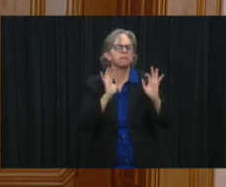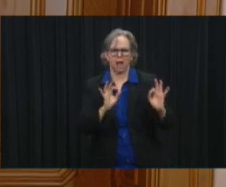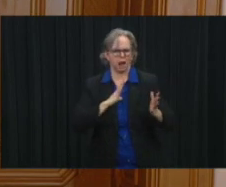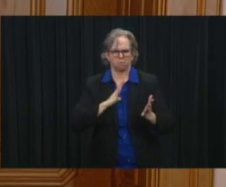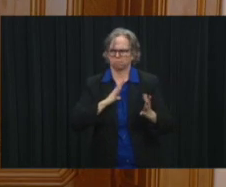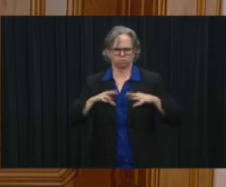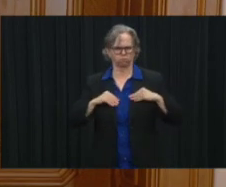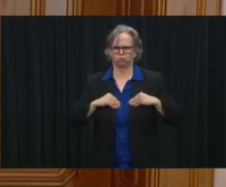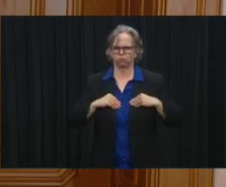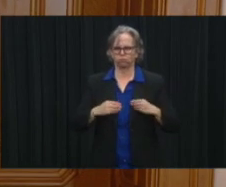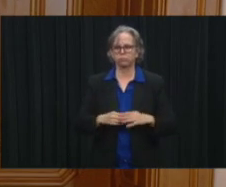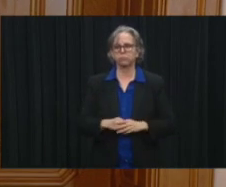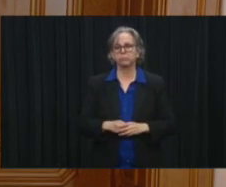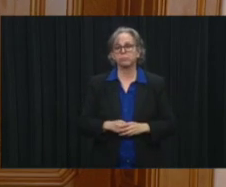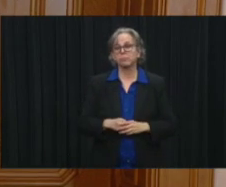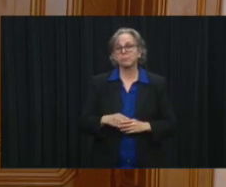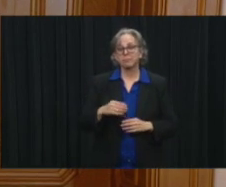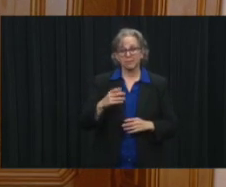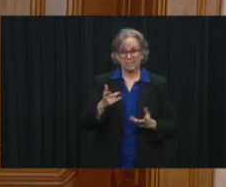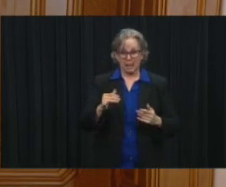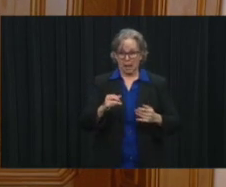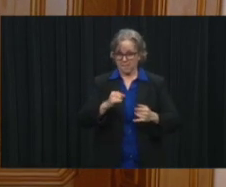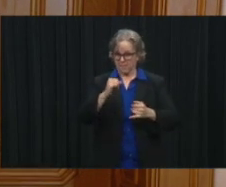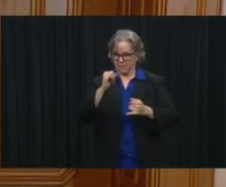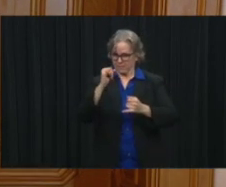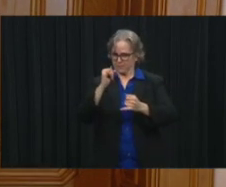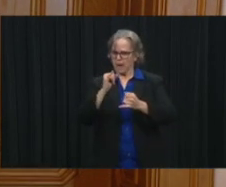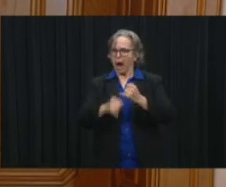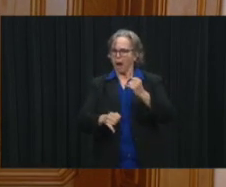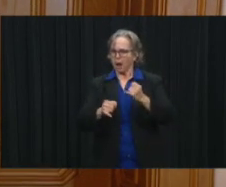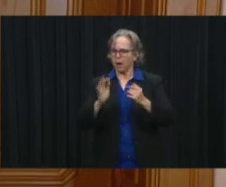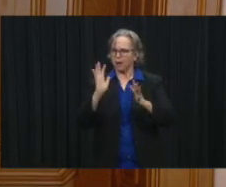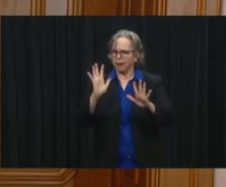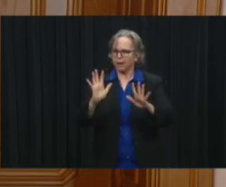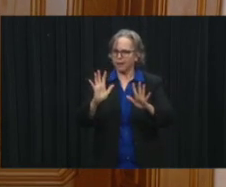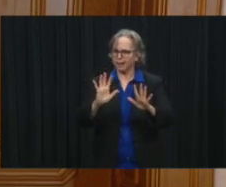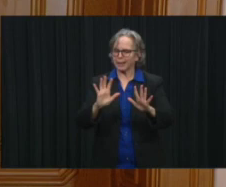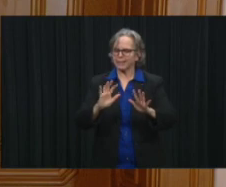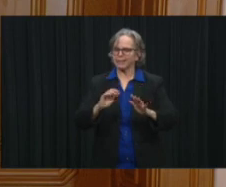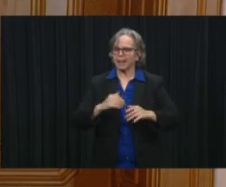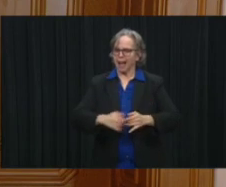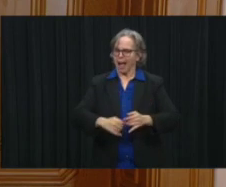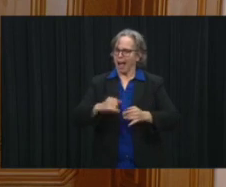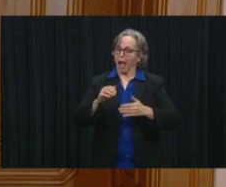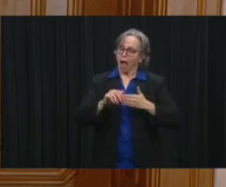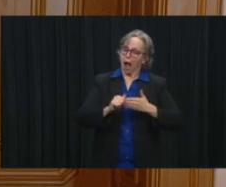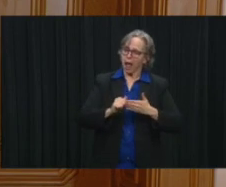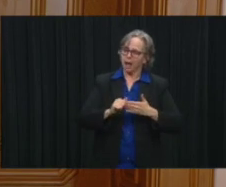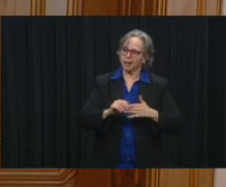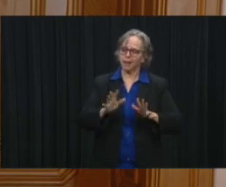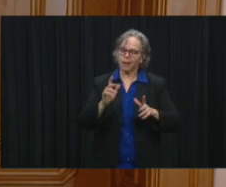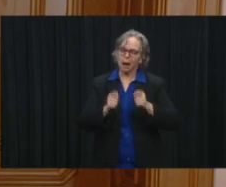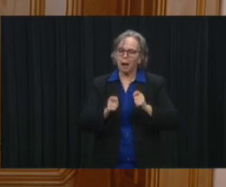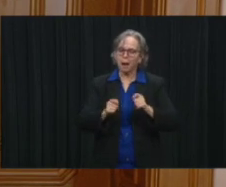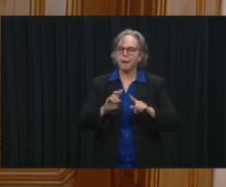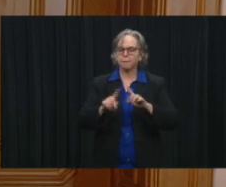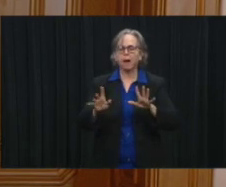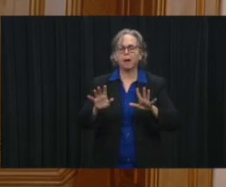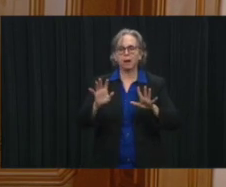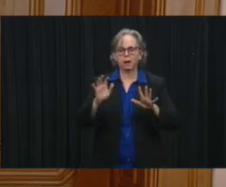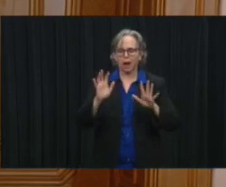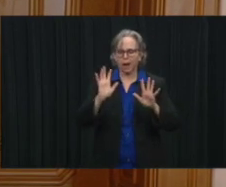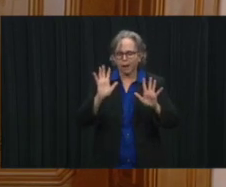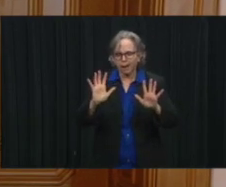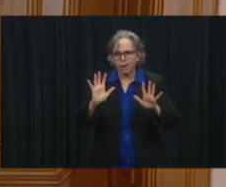and I say final, it's always a work in progress. There will always be some changes. We understand that.